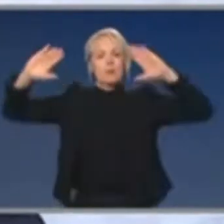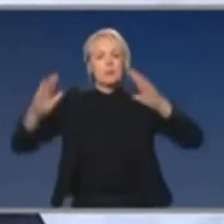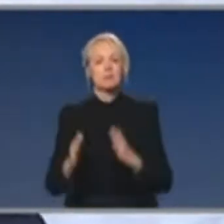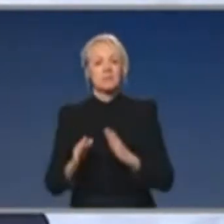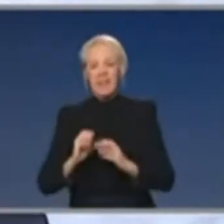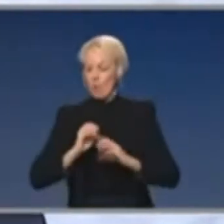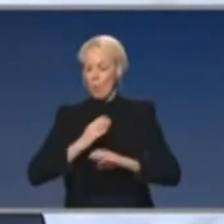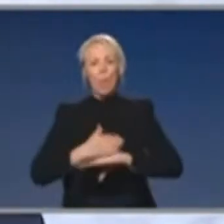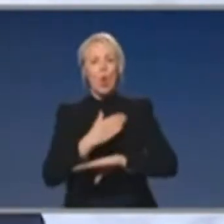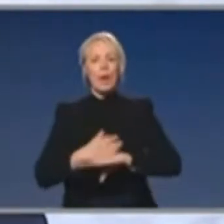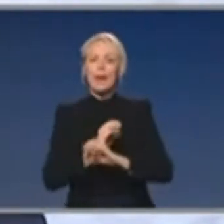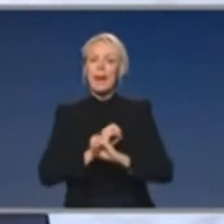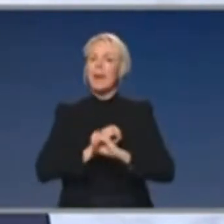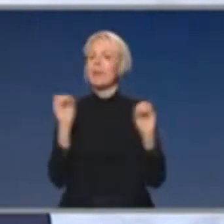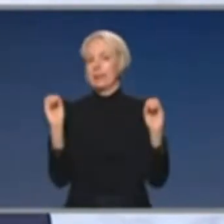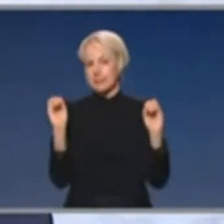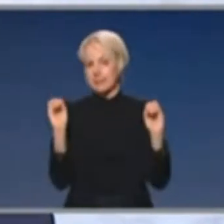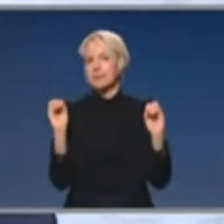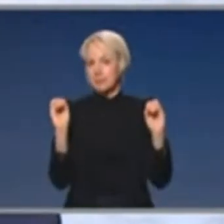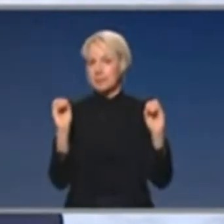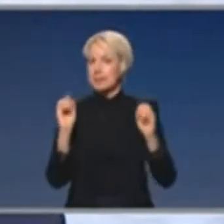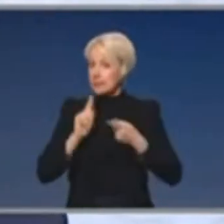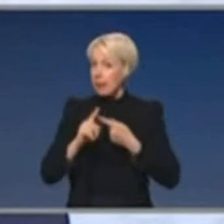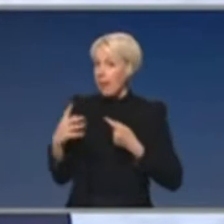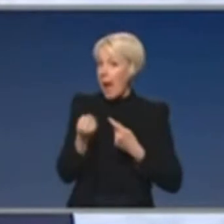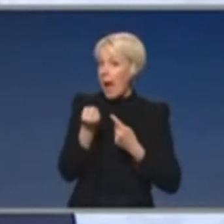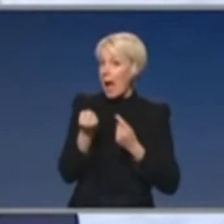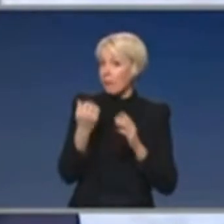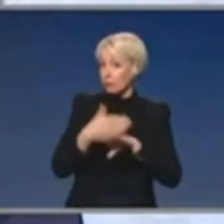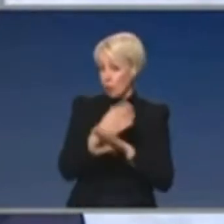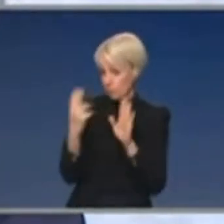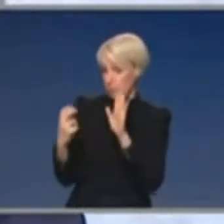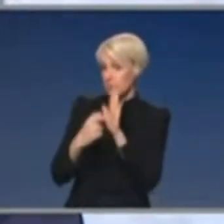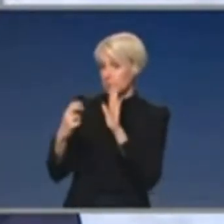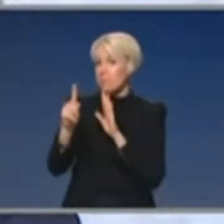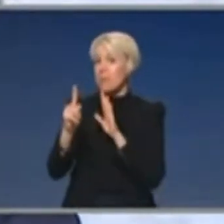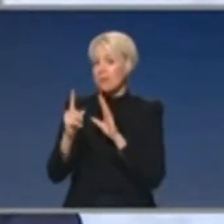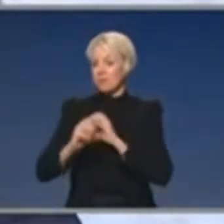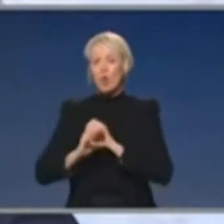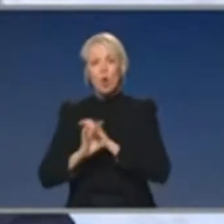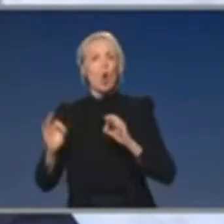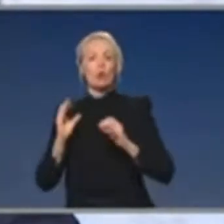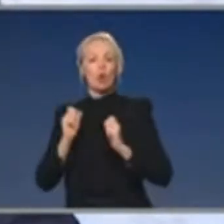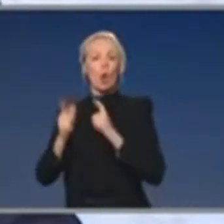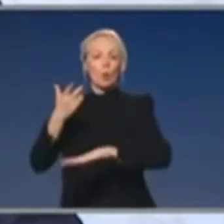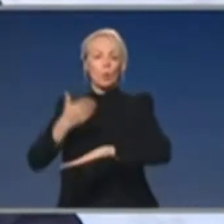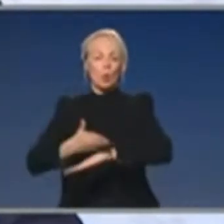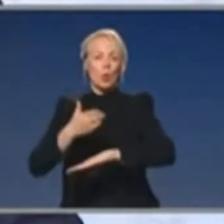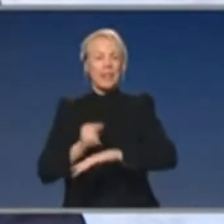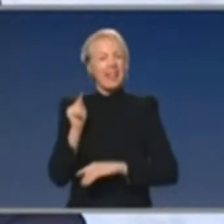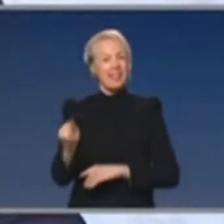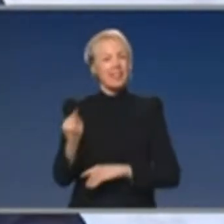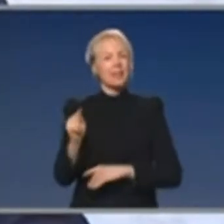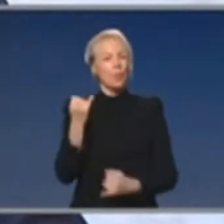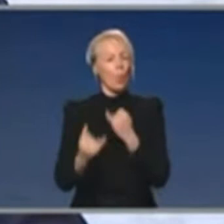0 hours. But as I said, the effective unemployment rate is the one we're watching. This should see, it